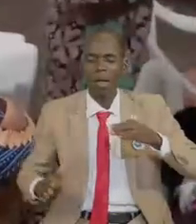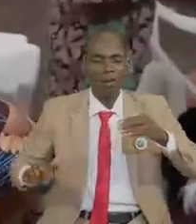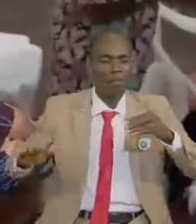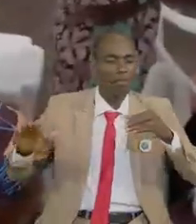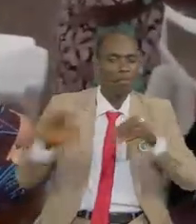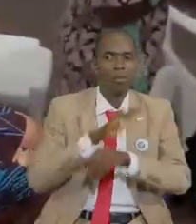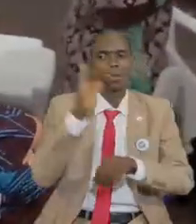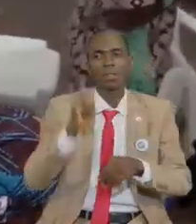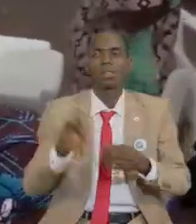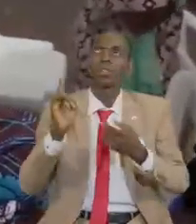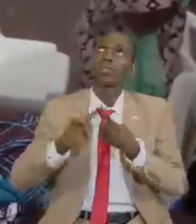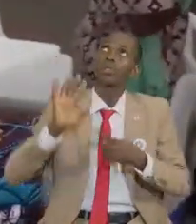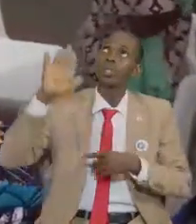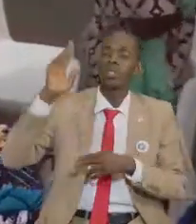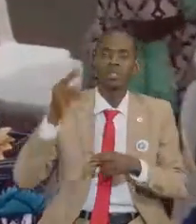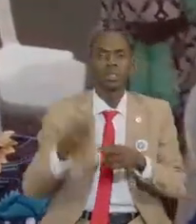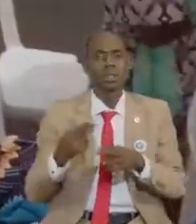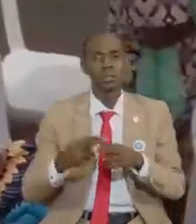his name.